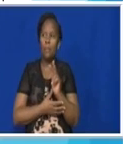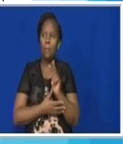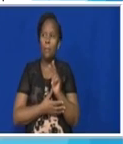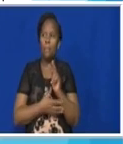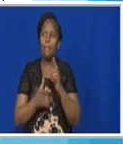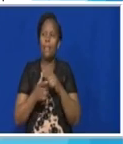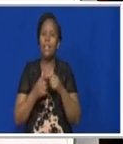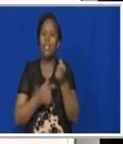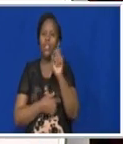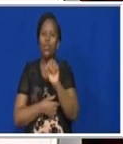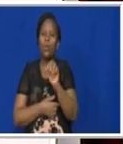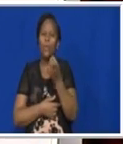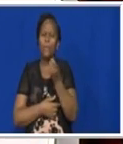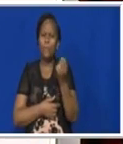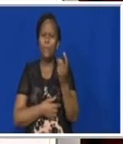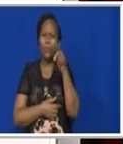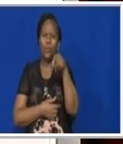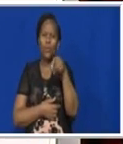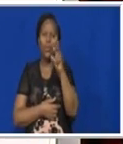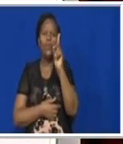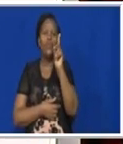and then you add few drops